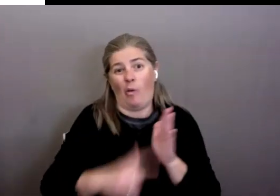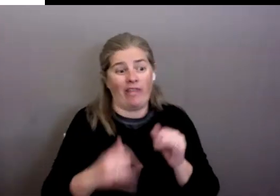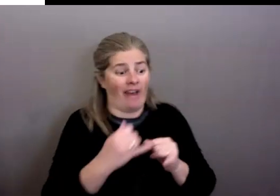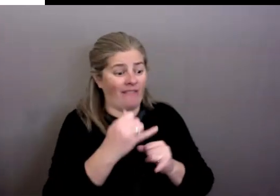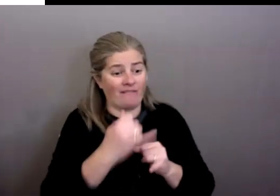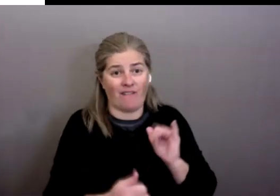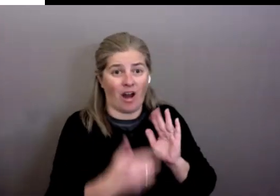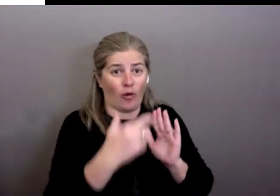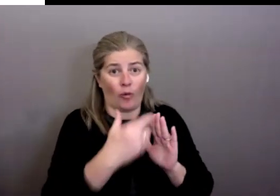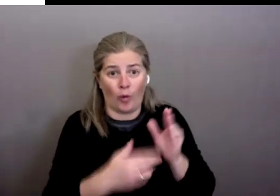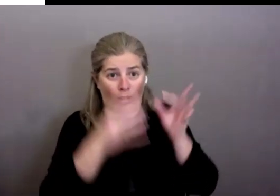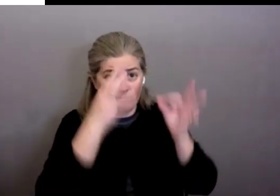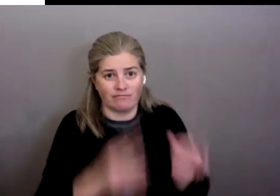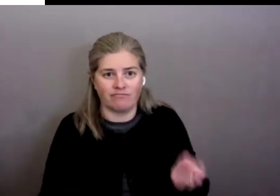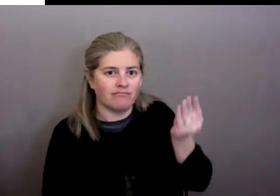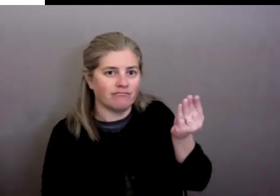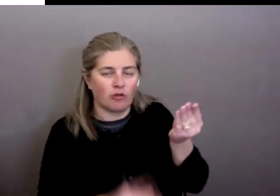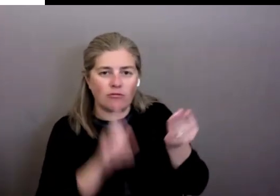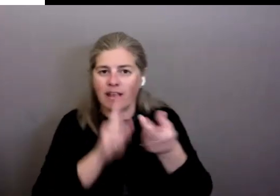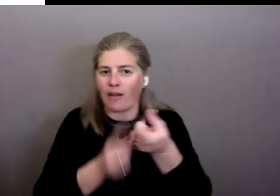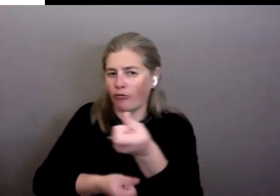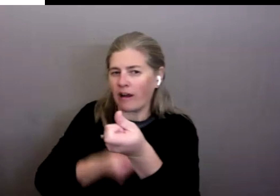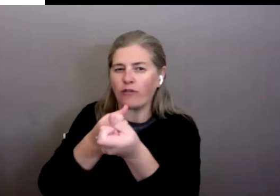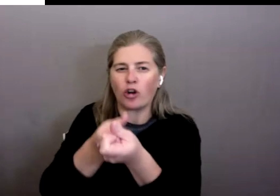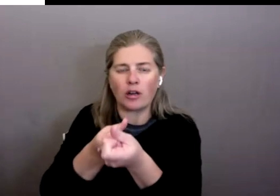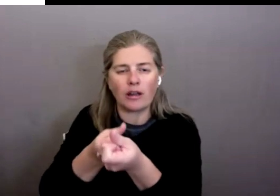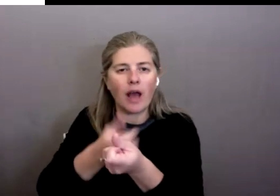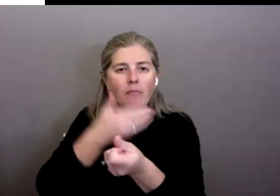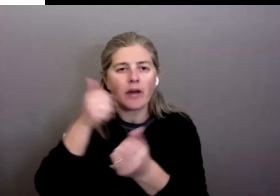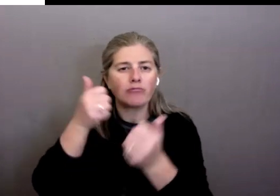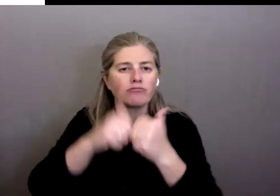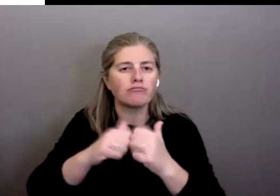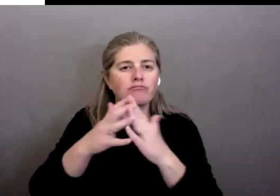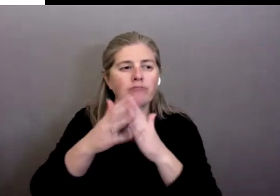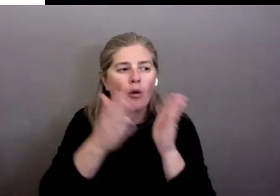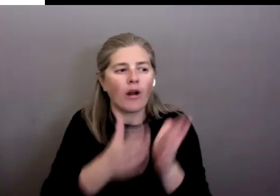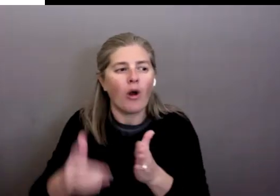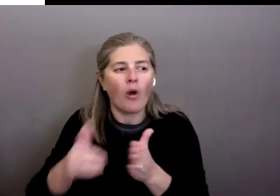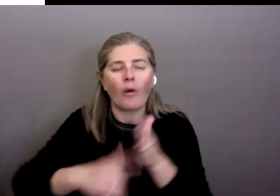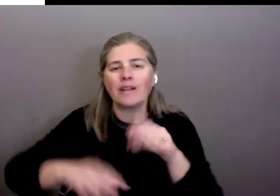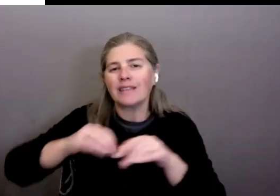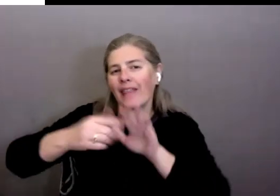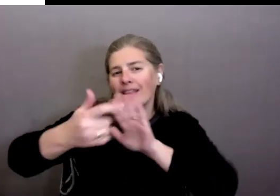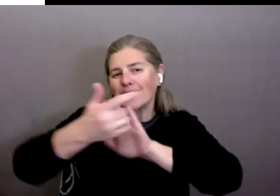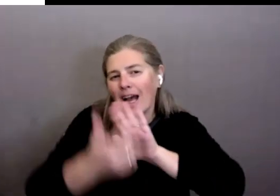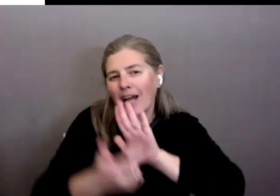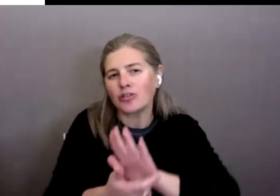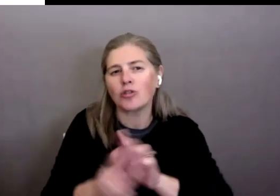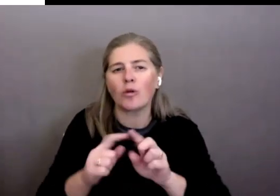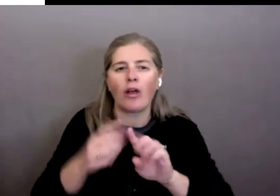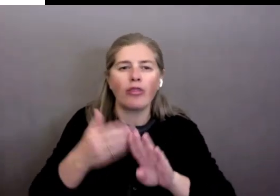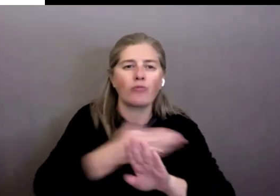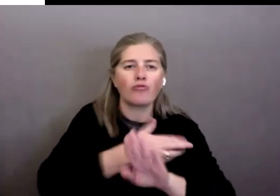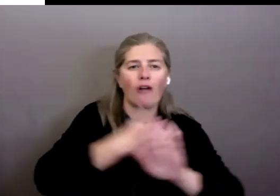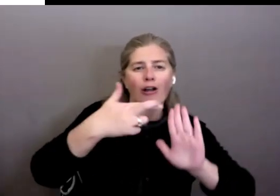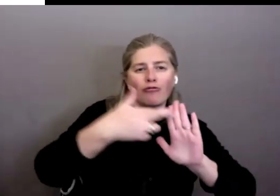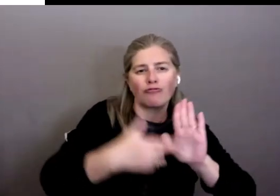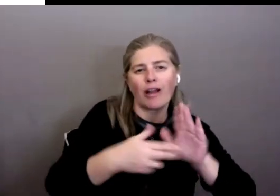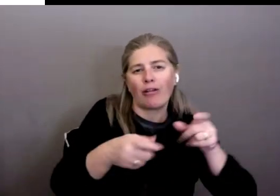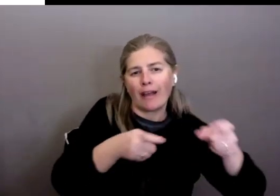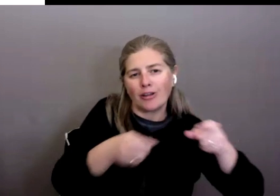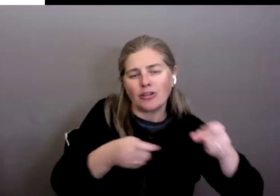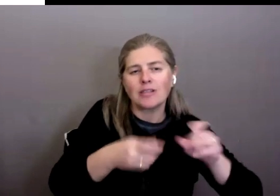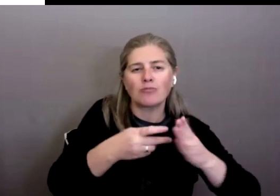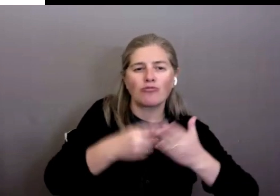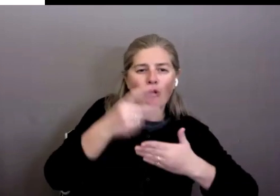is simply reaffirming and better organizing what's in the statute, prior regulations, program instructions,